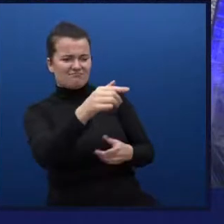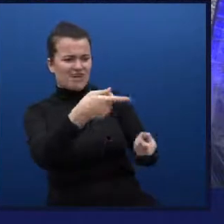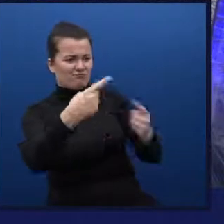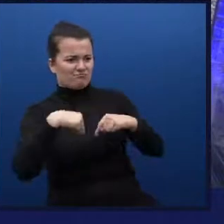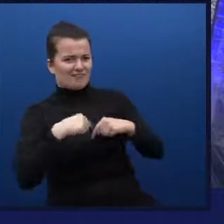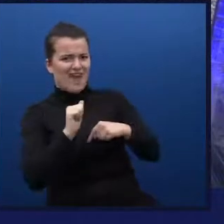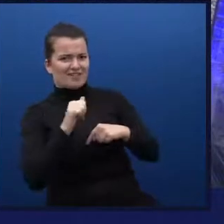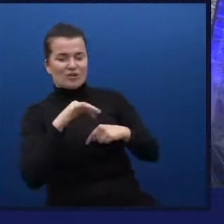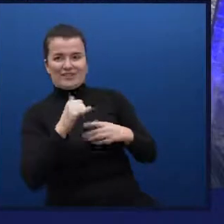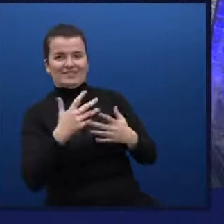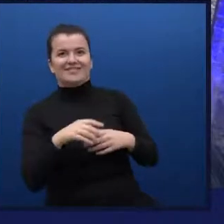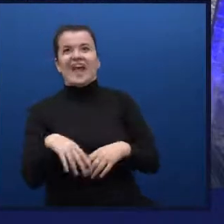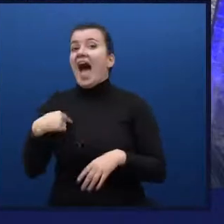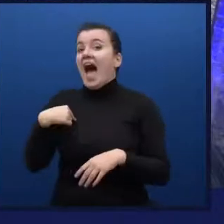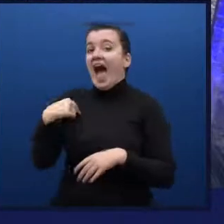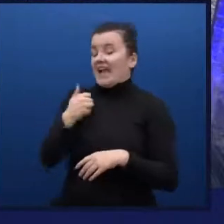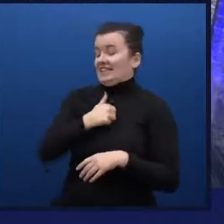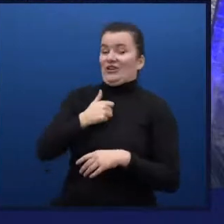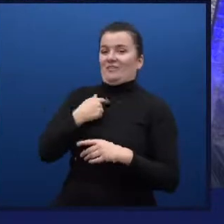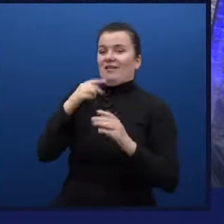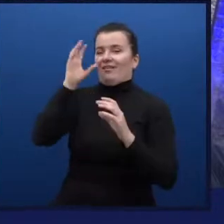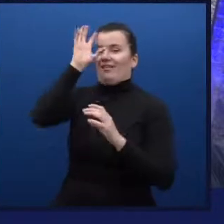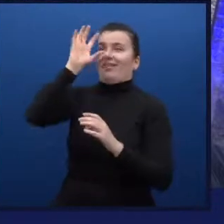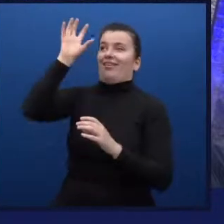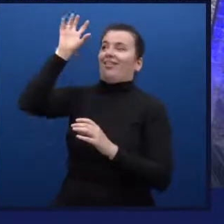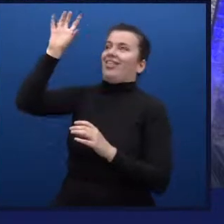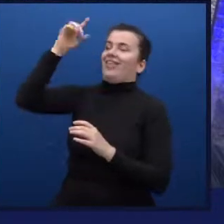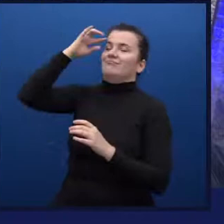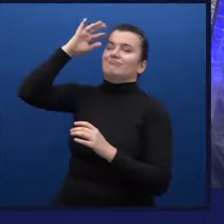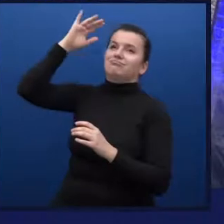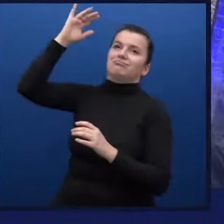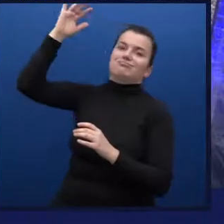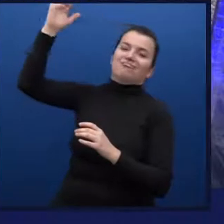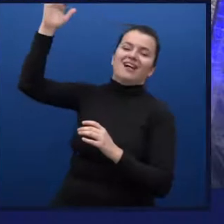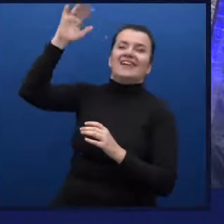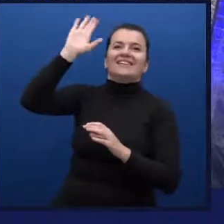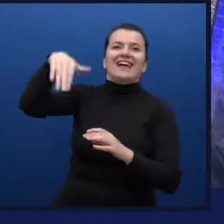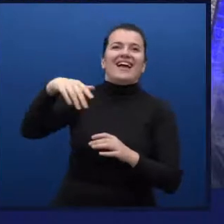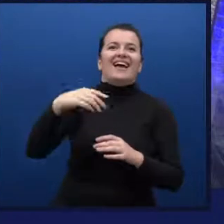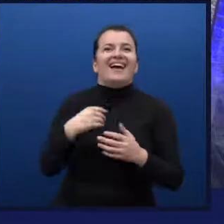Sorry. My head is in the clouds. I just booked my tickets to Hawaii this week, so